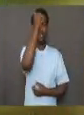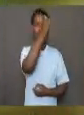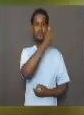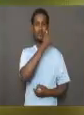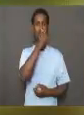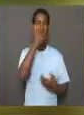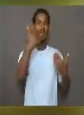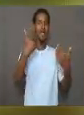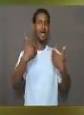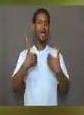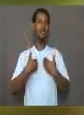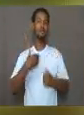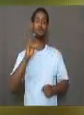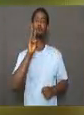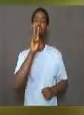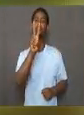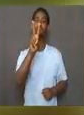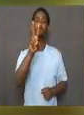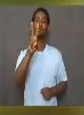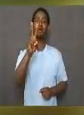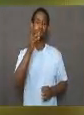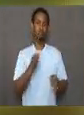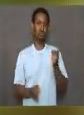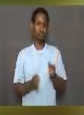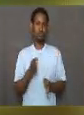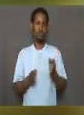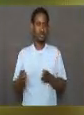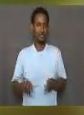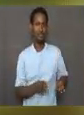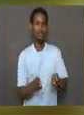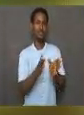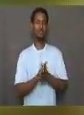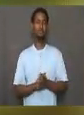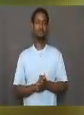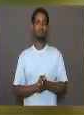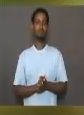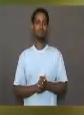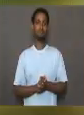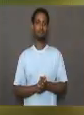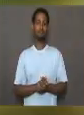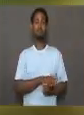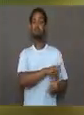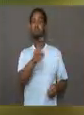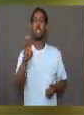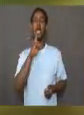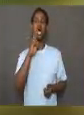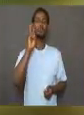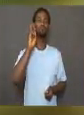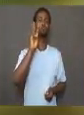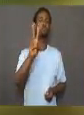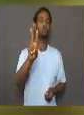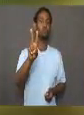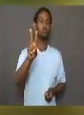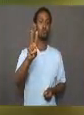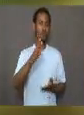Ethiopia has a dual judicial system. This means that there are two